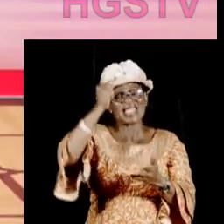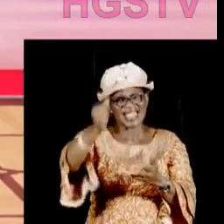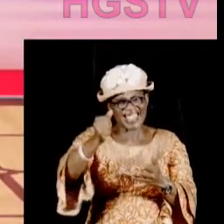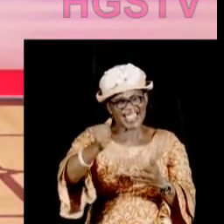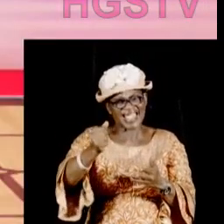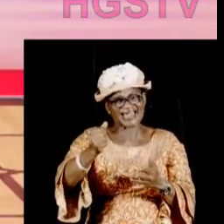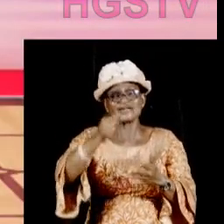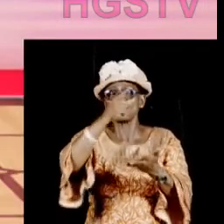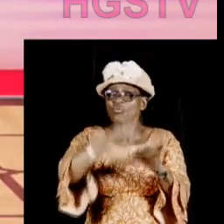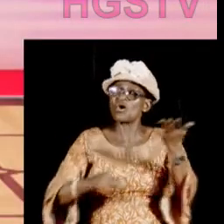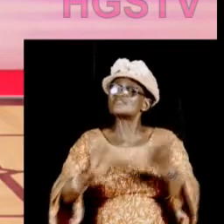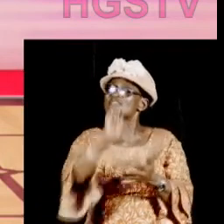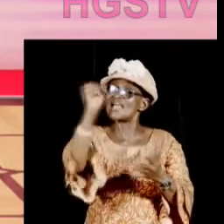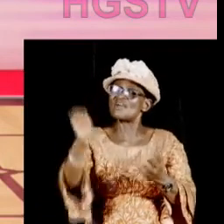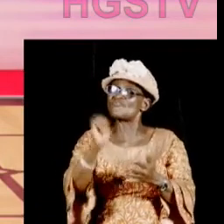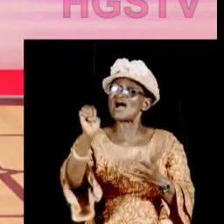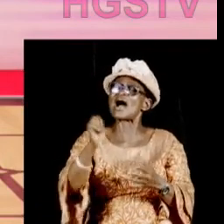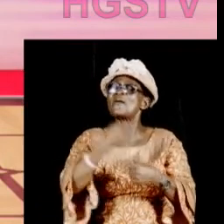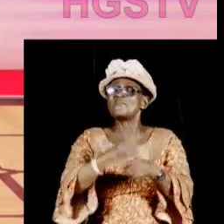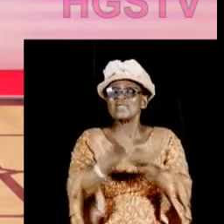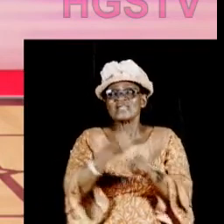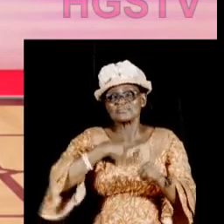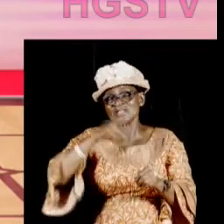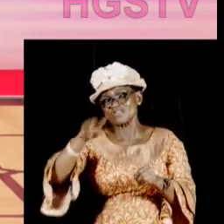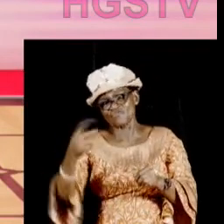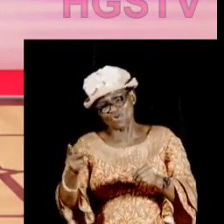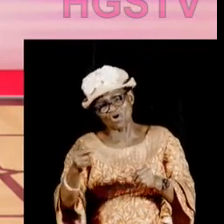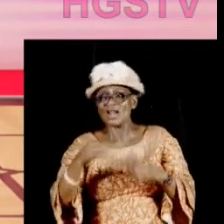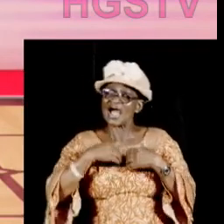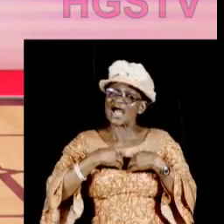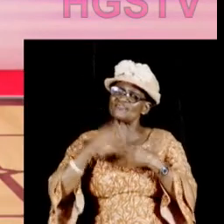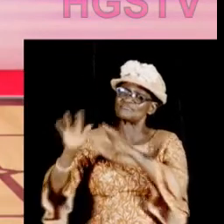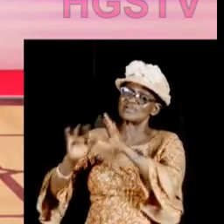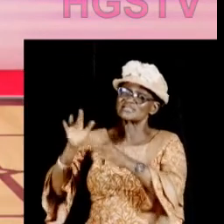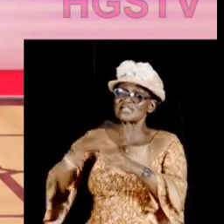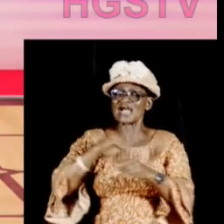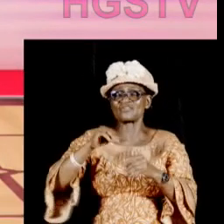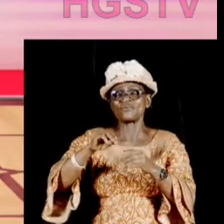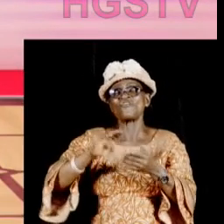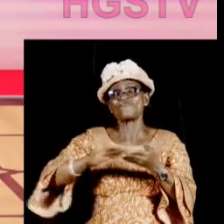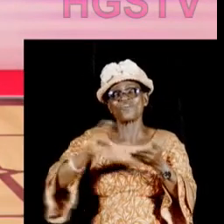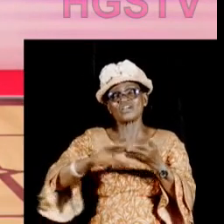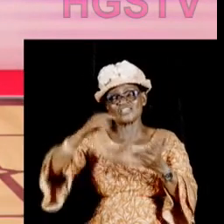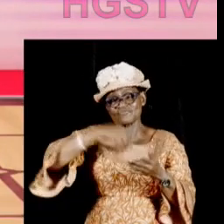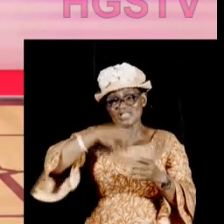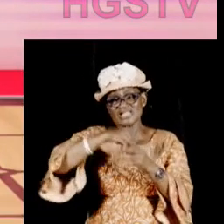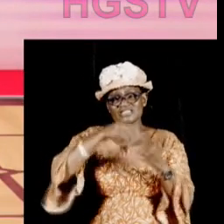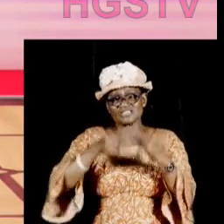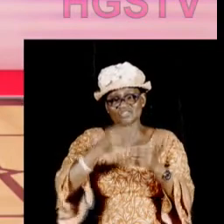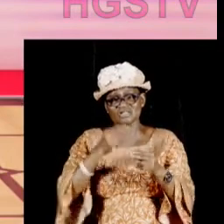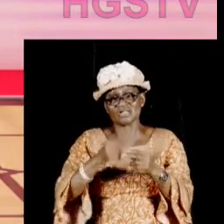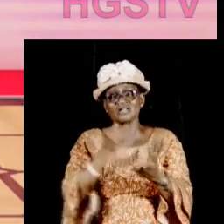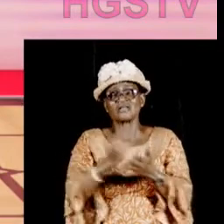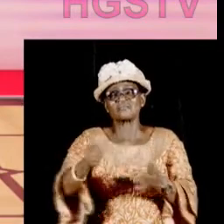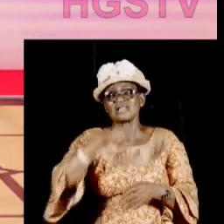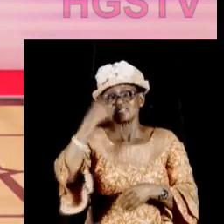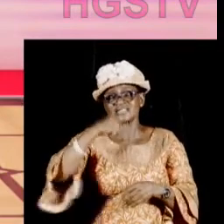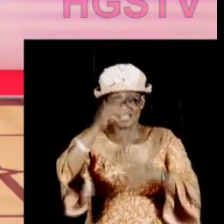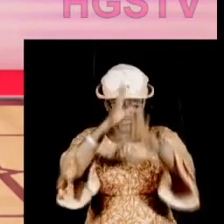name. Whatever has caused me to fall, have mercy and forgive me in Jesus' name. Amen. Say,